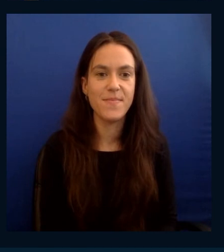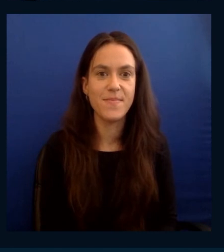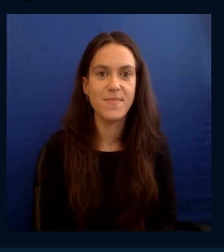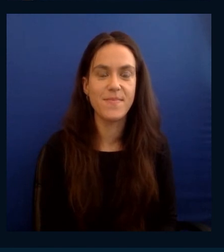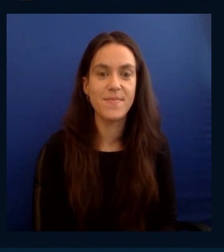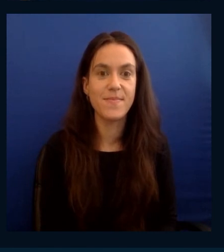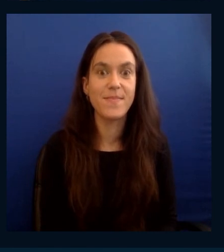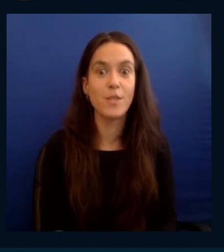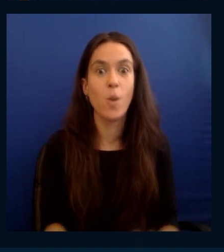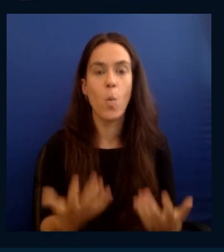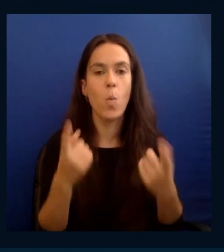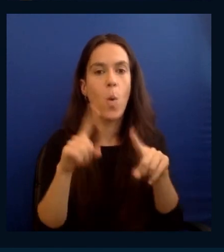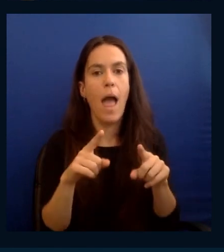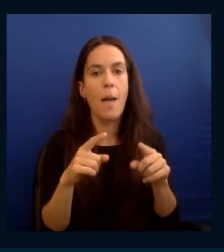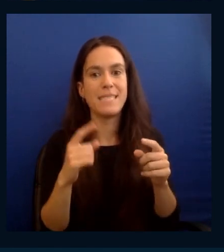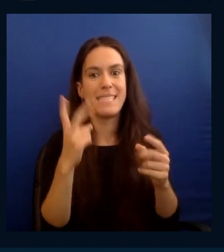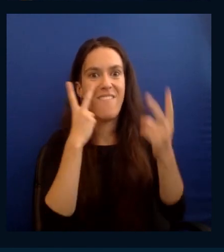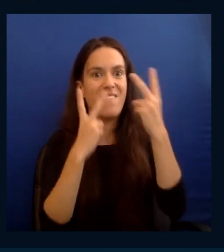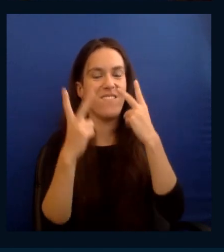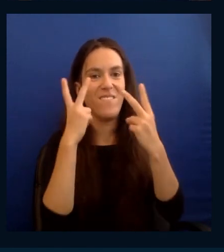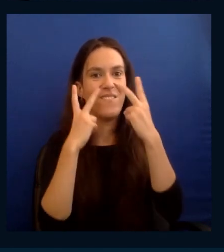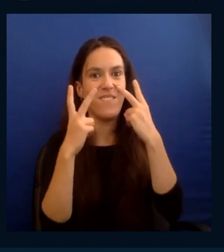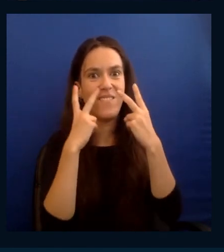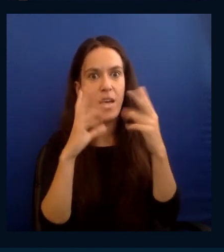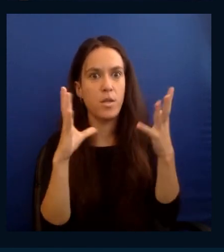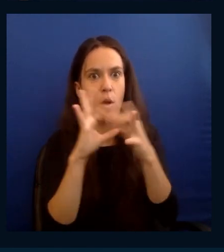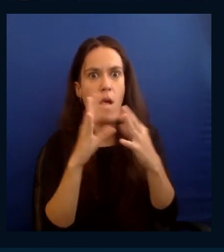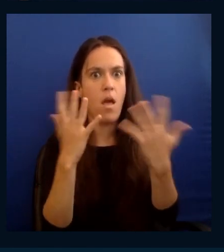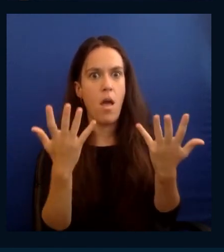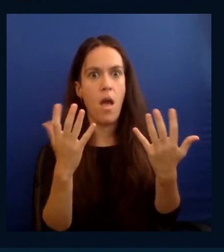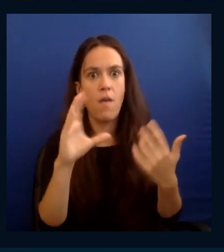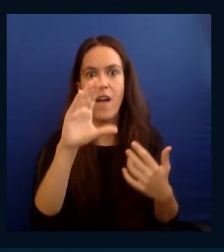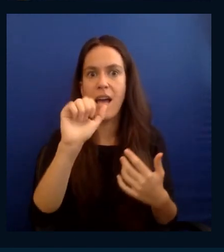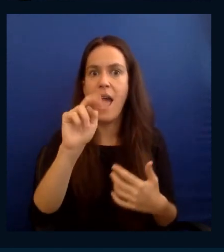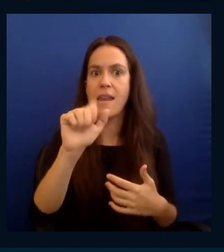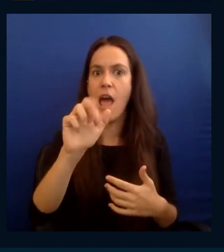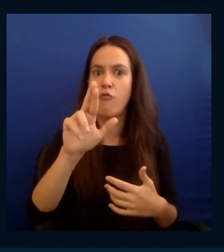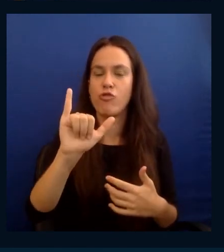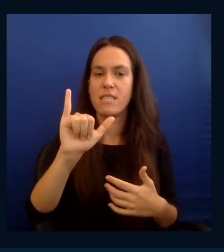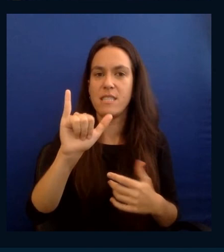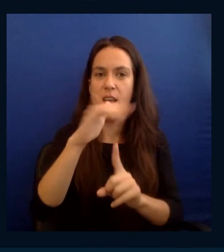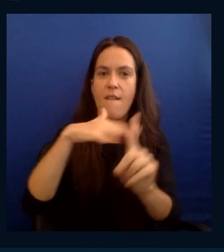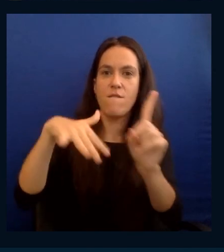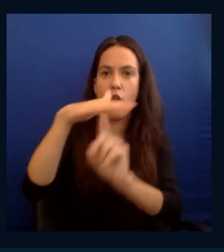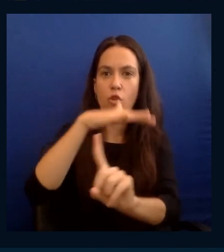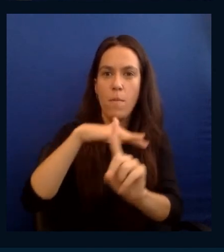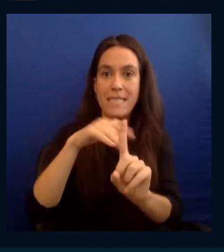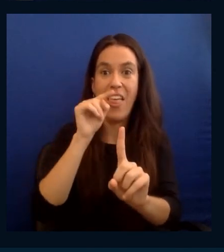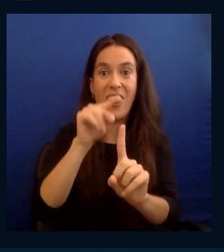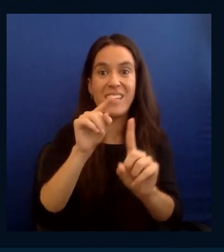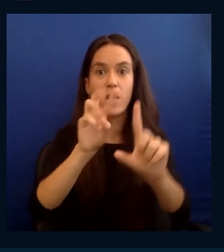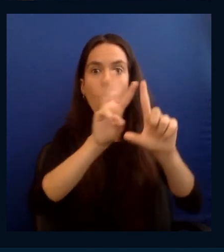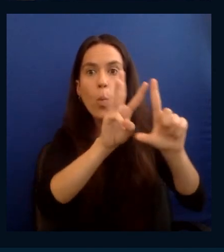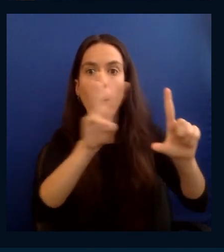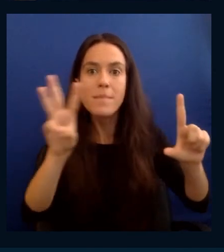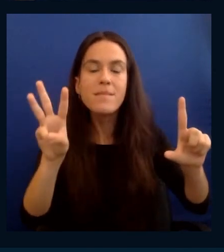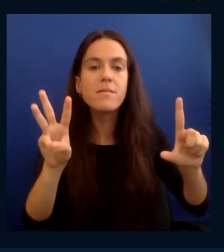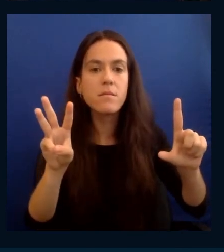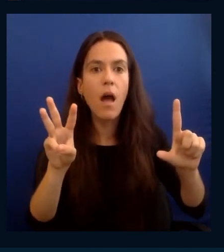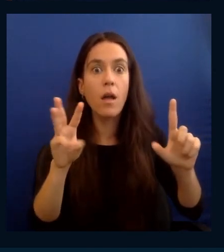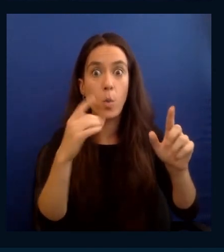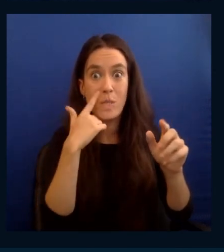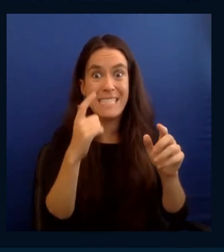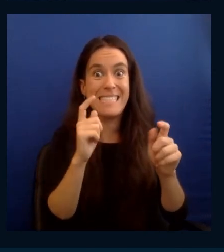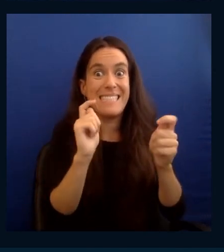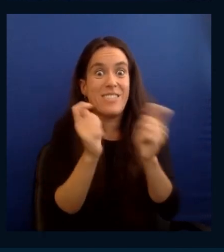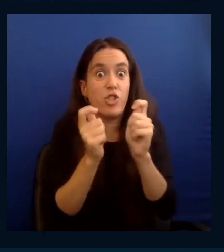given a visual inspection of my website. It's then going to deploy to the Canary environment. So if I go to my website here, we can see that we've made the changes. We can